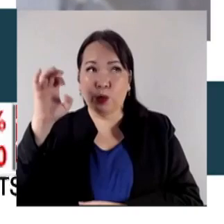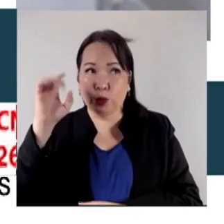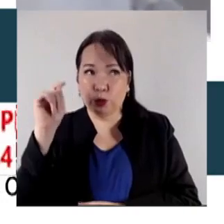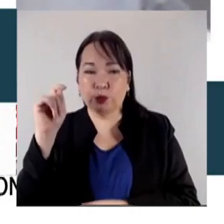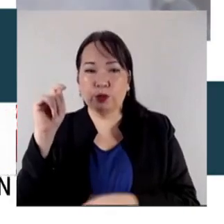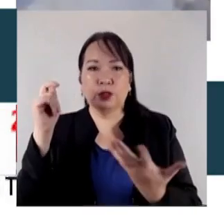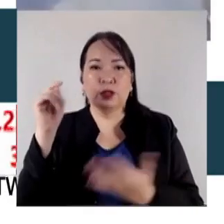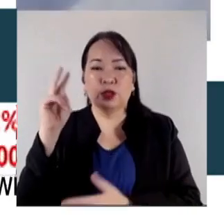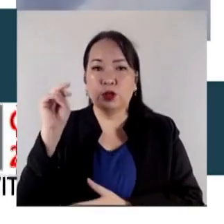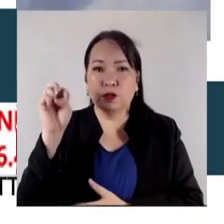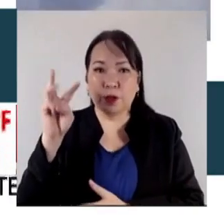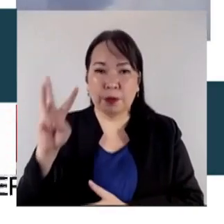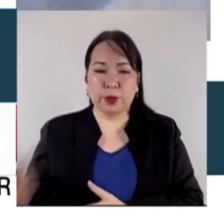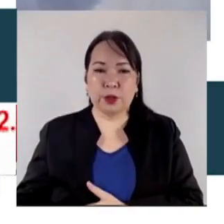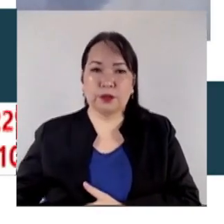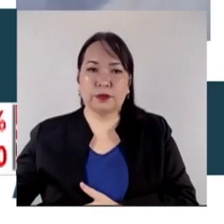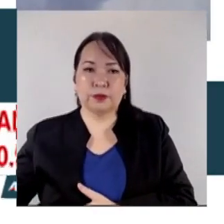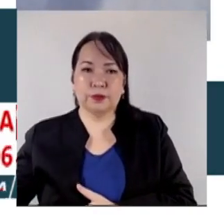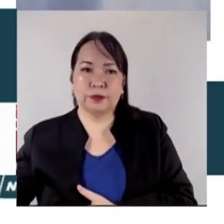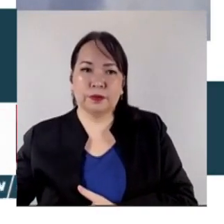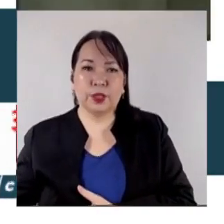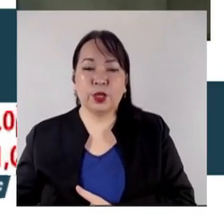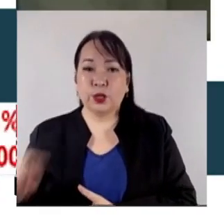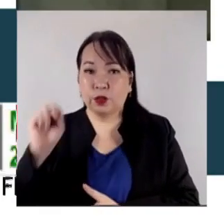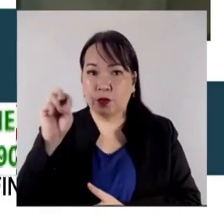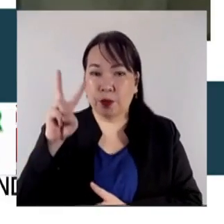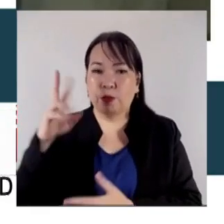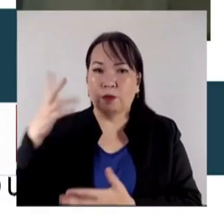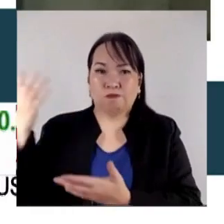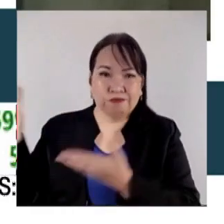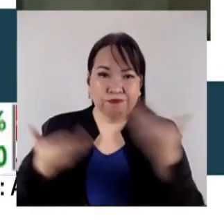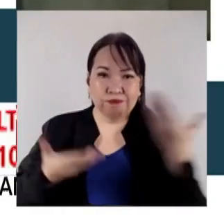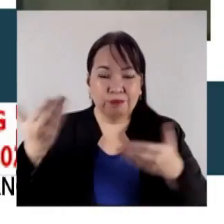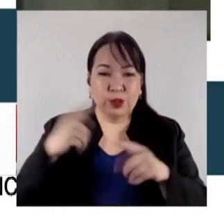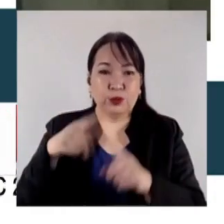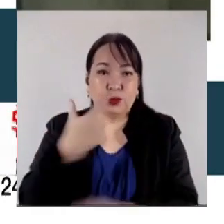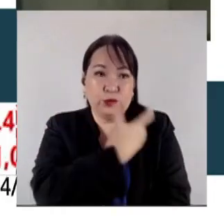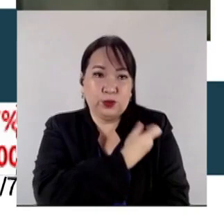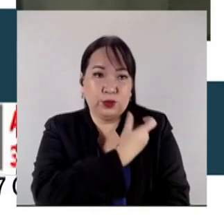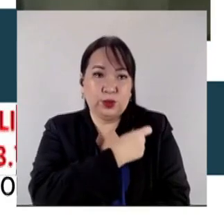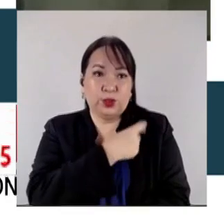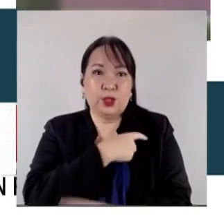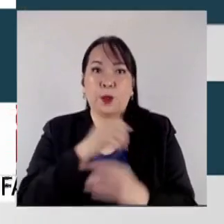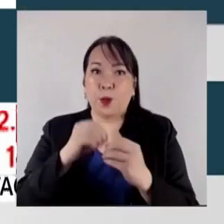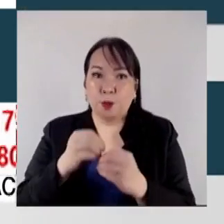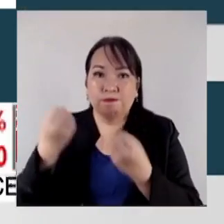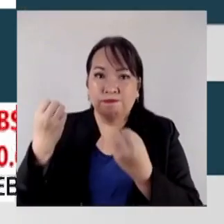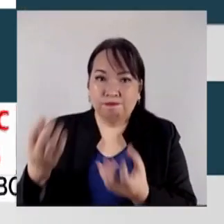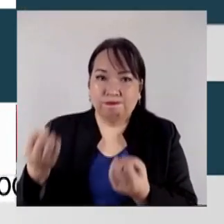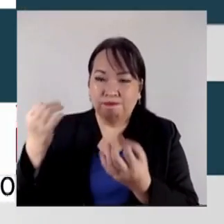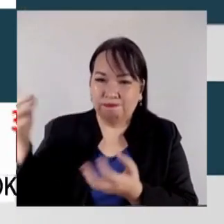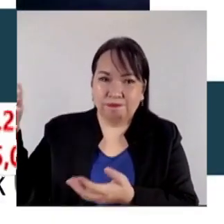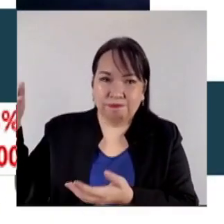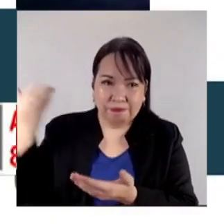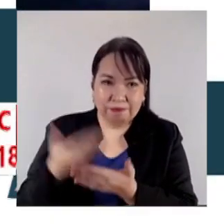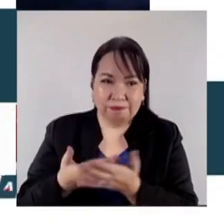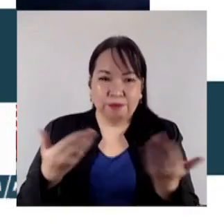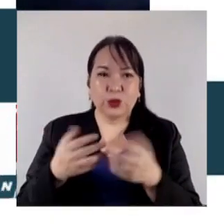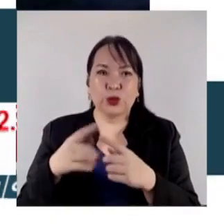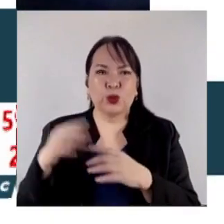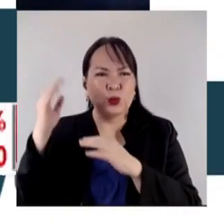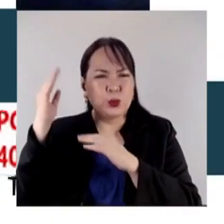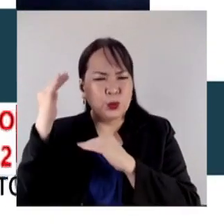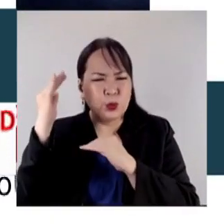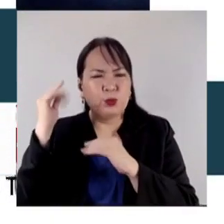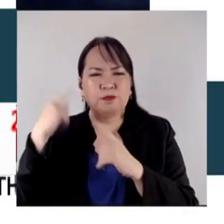our vaccines came in better numbers. We are anticipating that we will be able